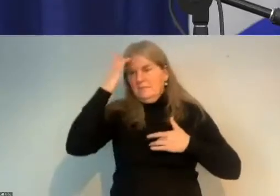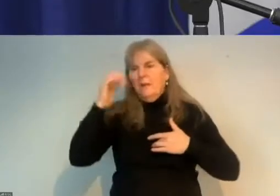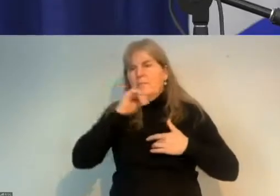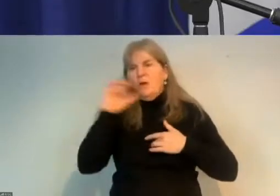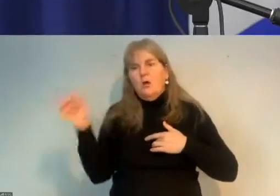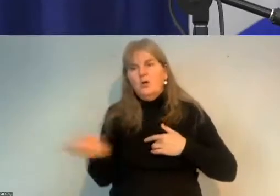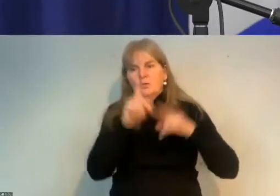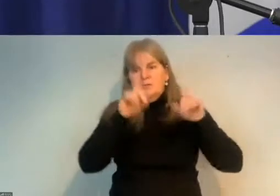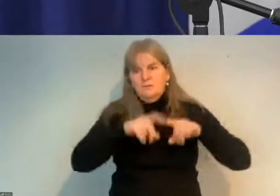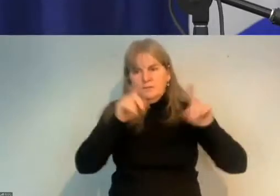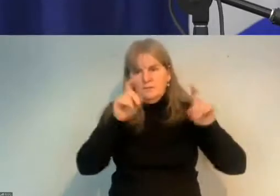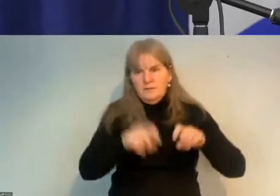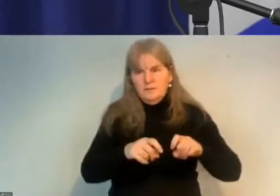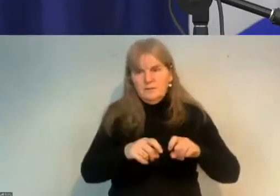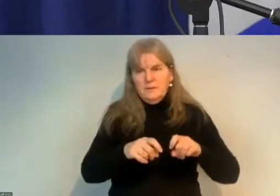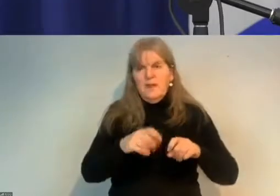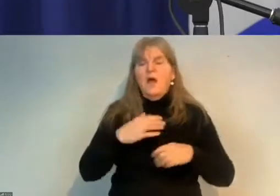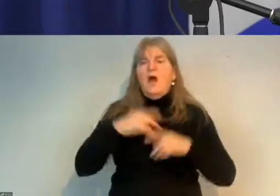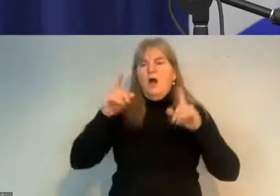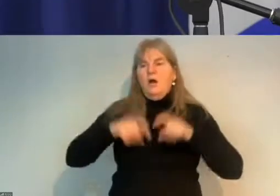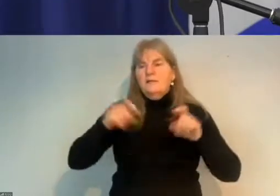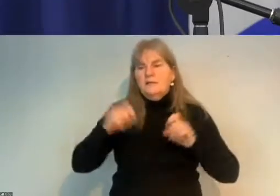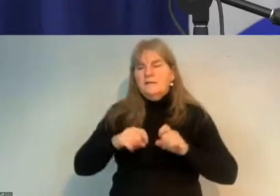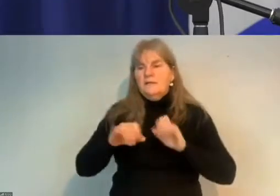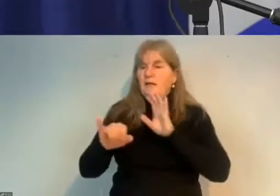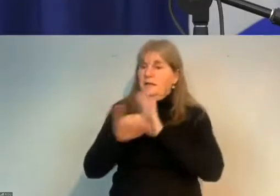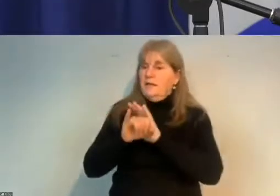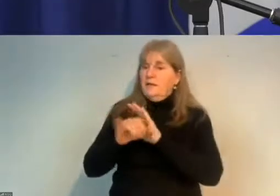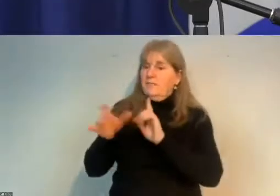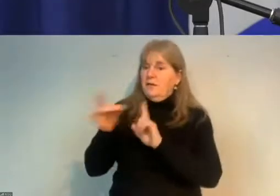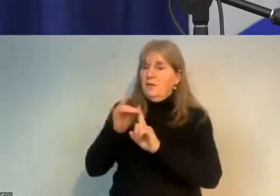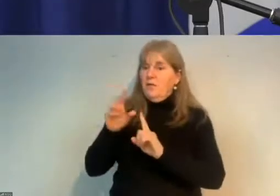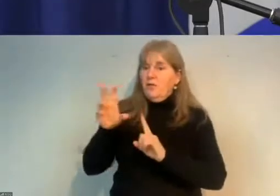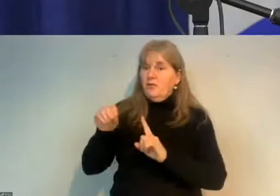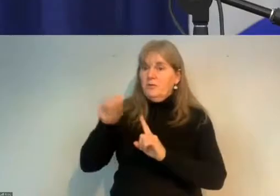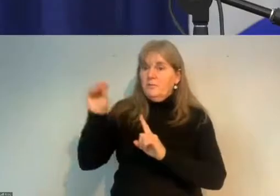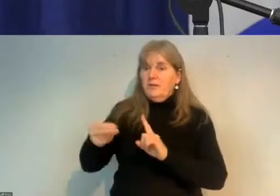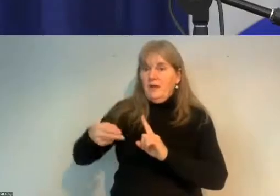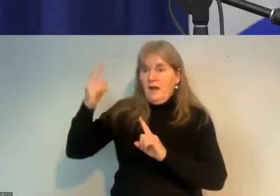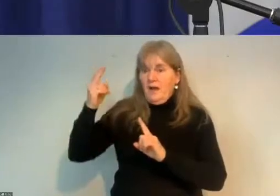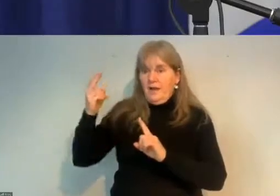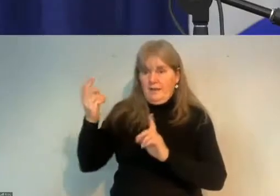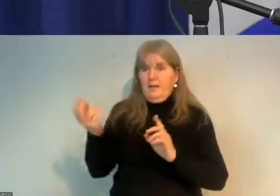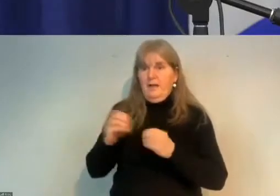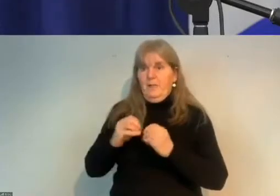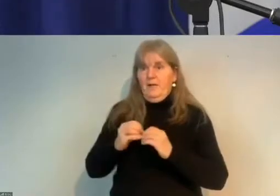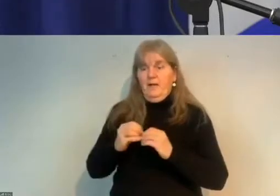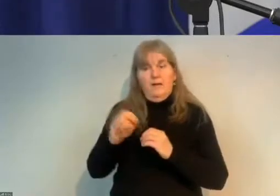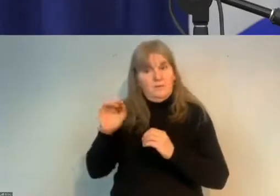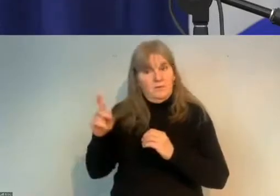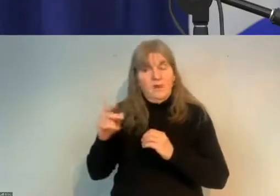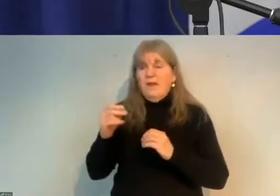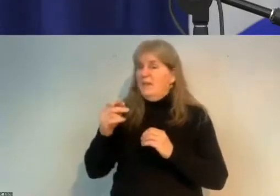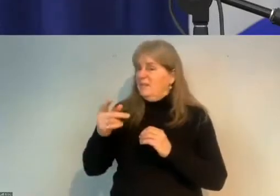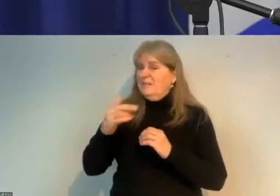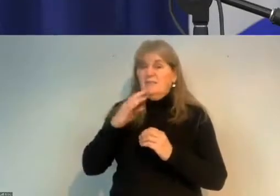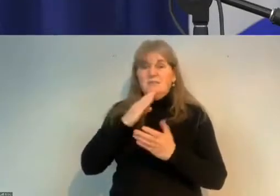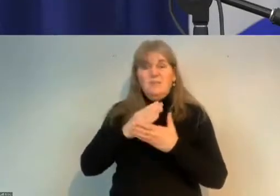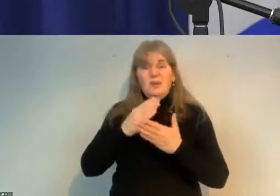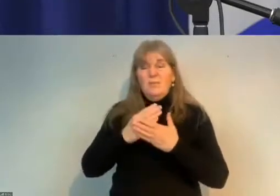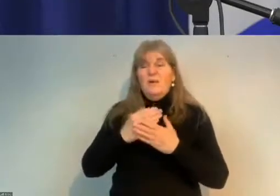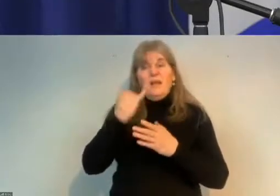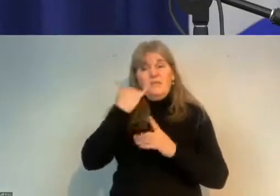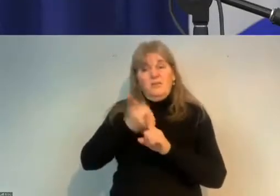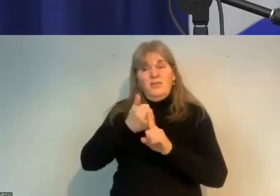over 30%, and that's okay. In fact, as I said, if you have symptoms, you can assume it's COVID, and